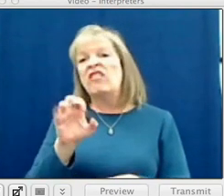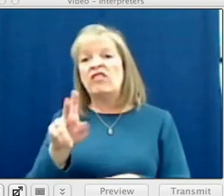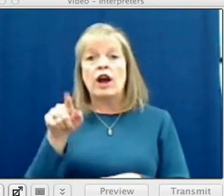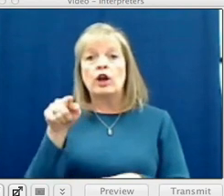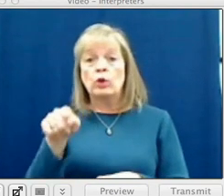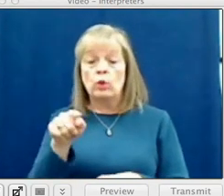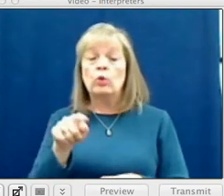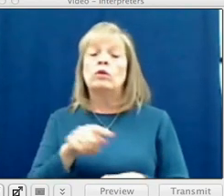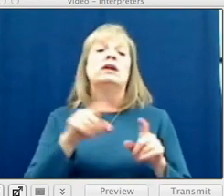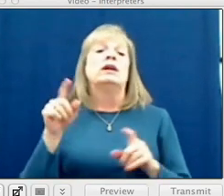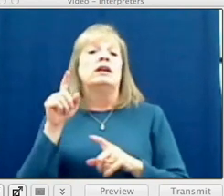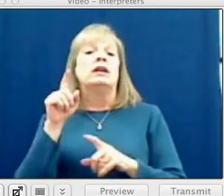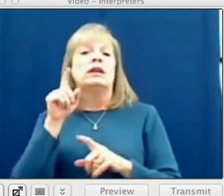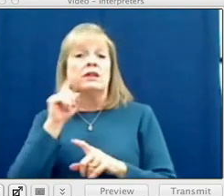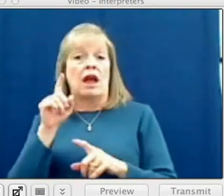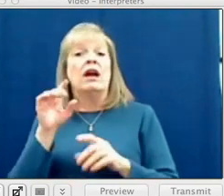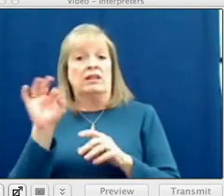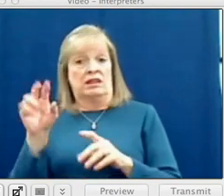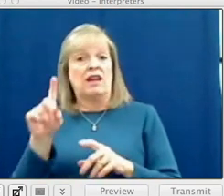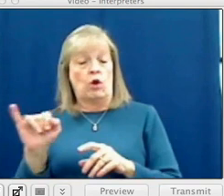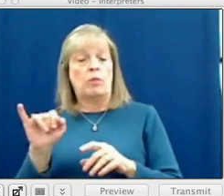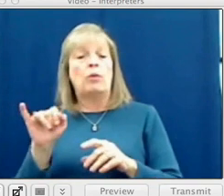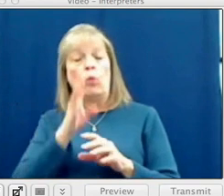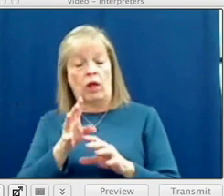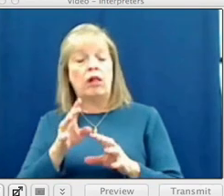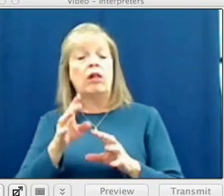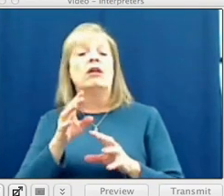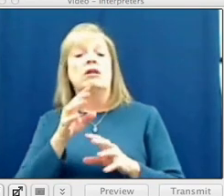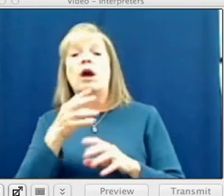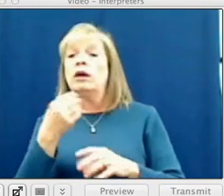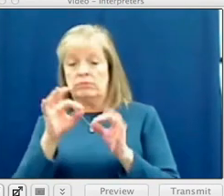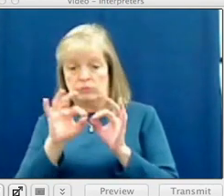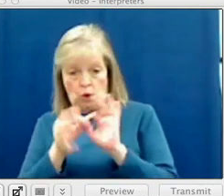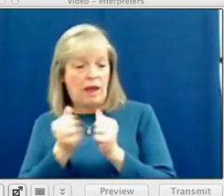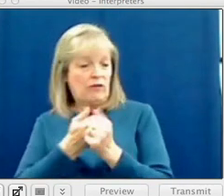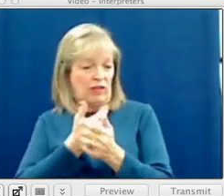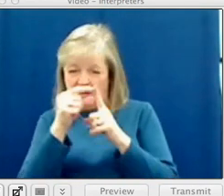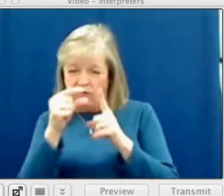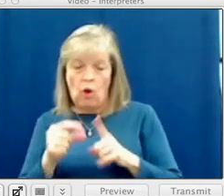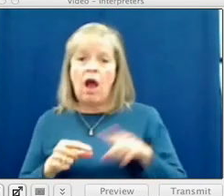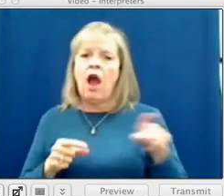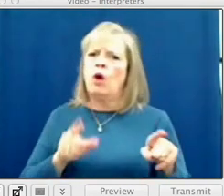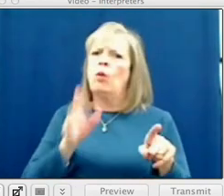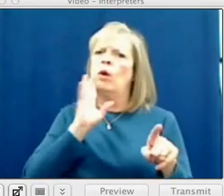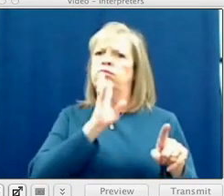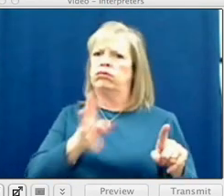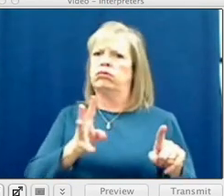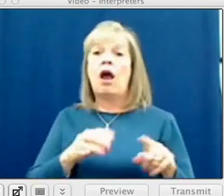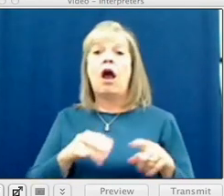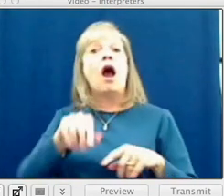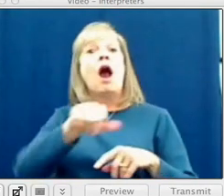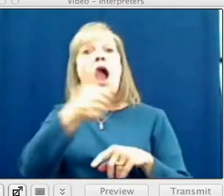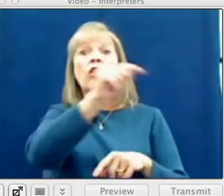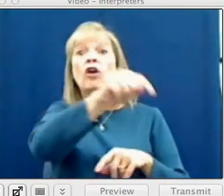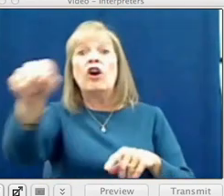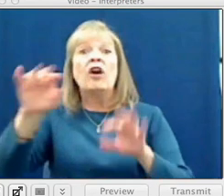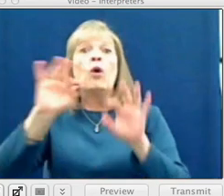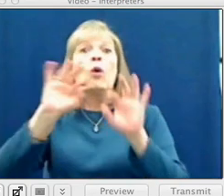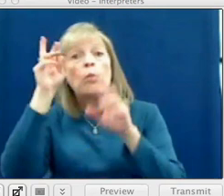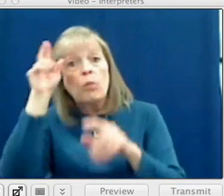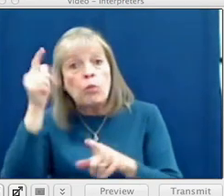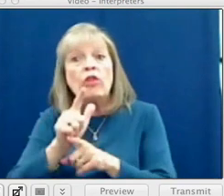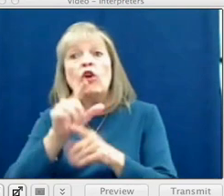for word, and the hearing interpreter would voice using first person. The brother and the other members of the family would come up to the deaf interpreter and tell him that he was a